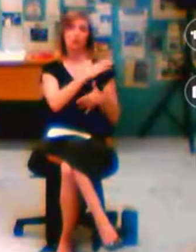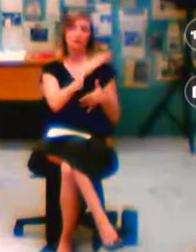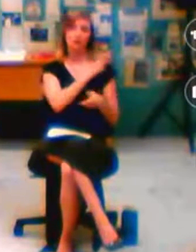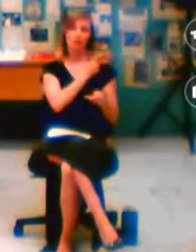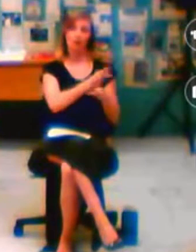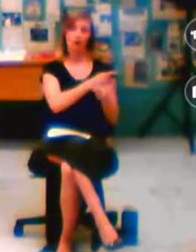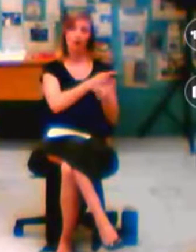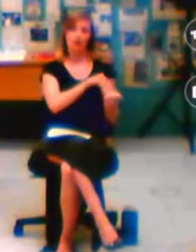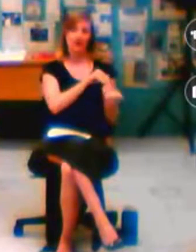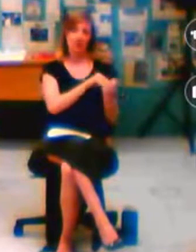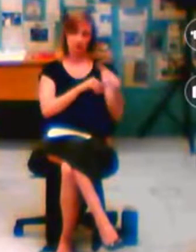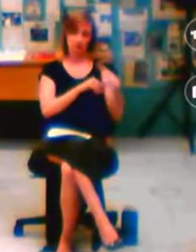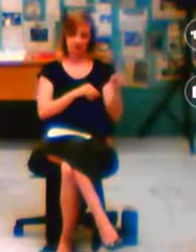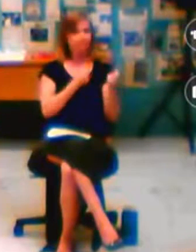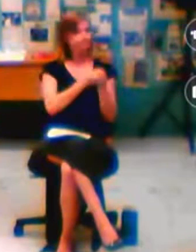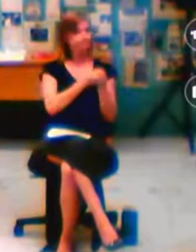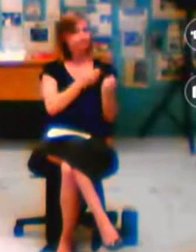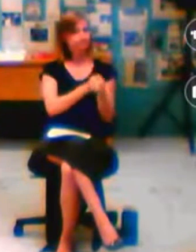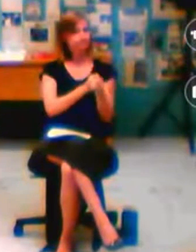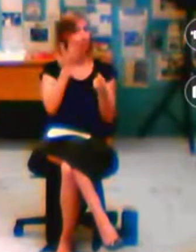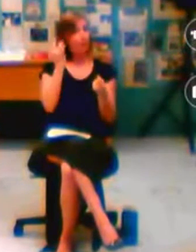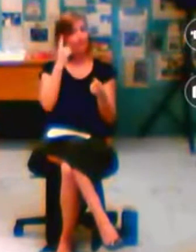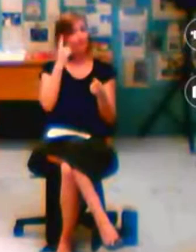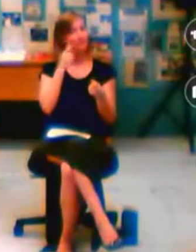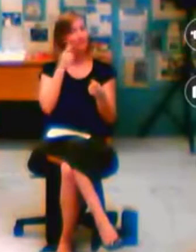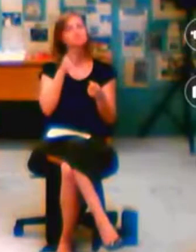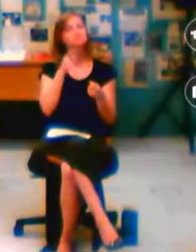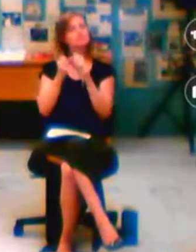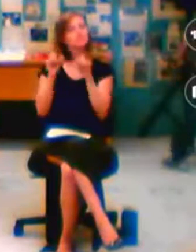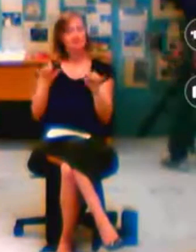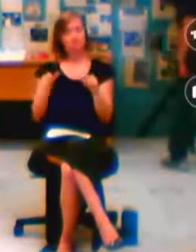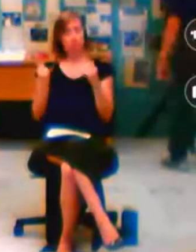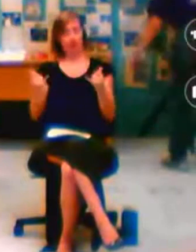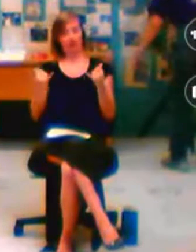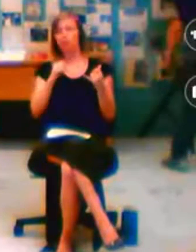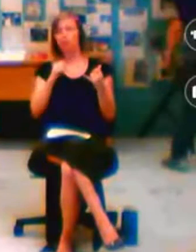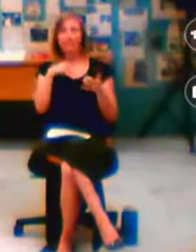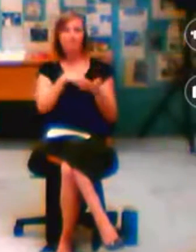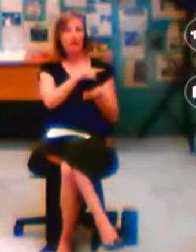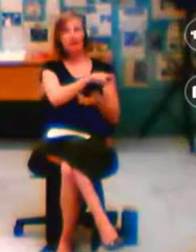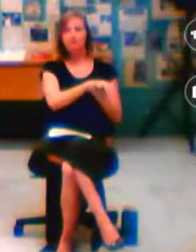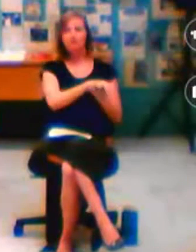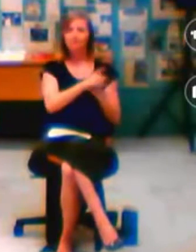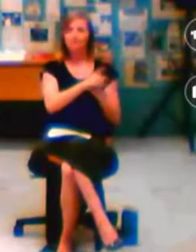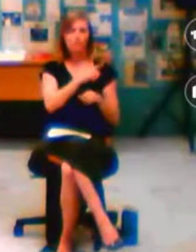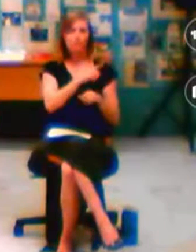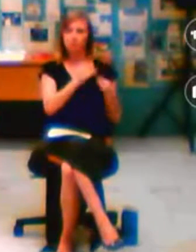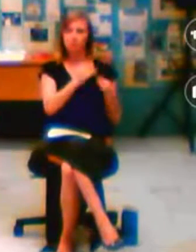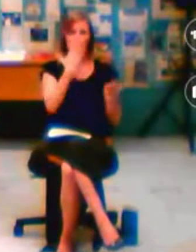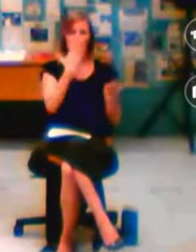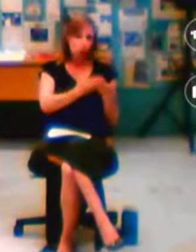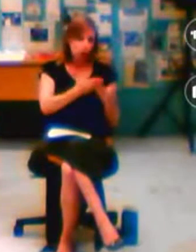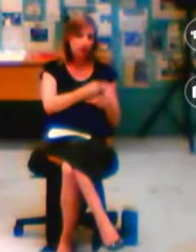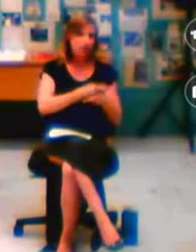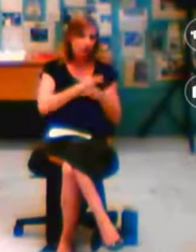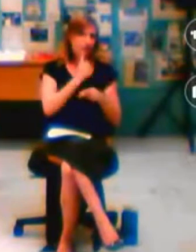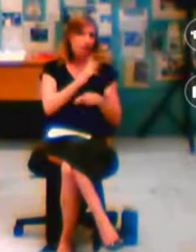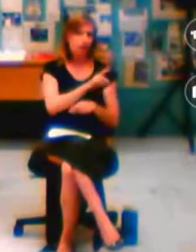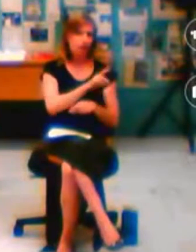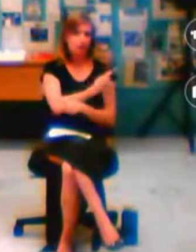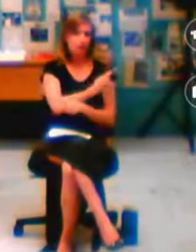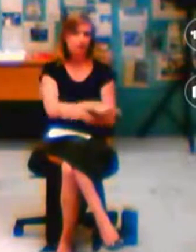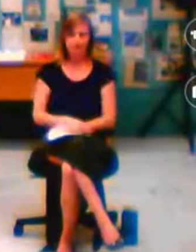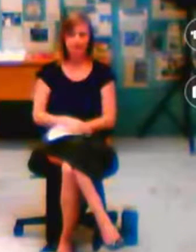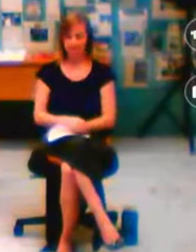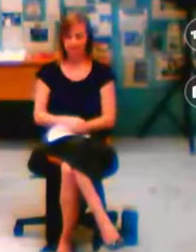paid specialists out of fear. In general, we get a lot of support from primary care providers because the